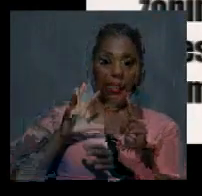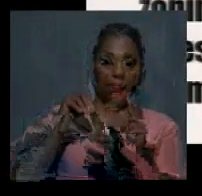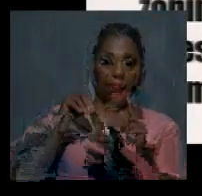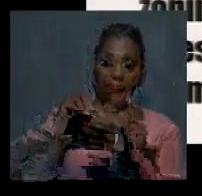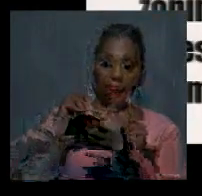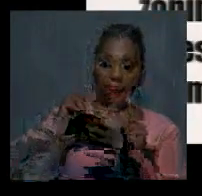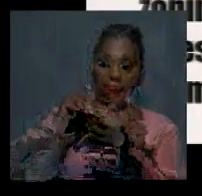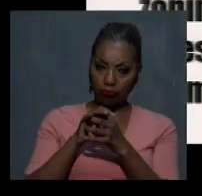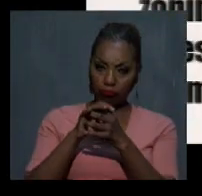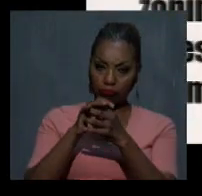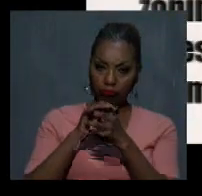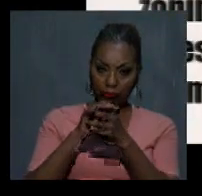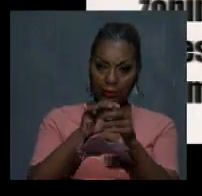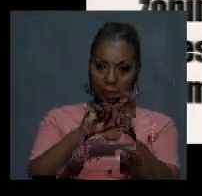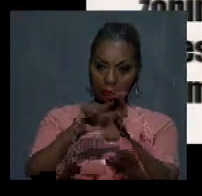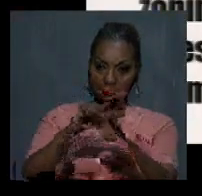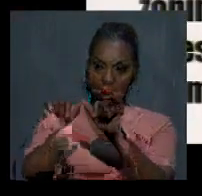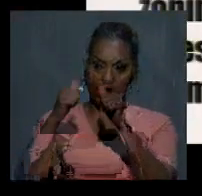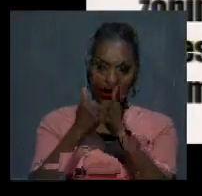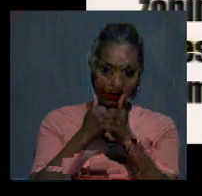involved between